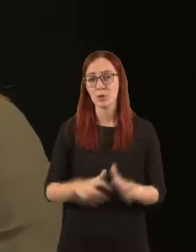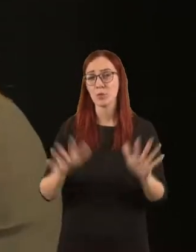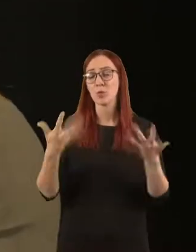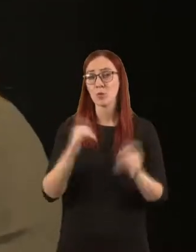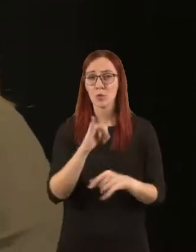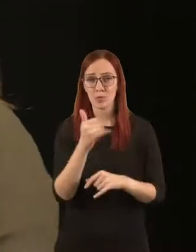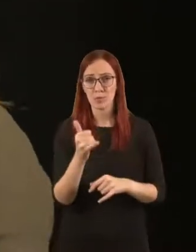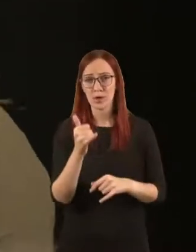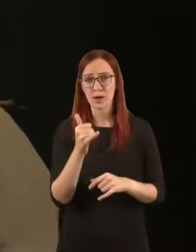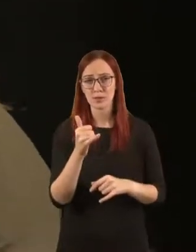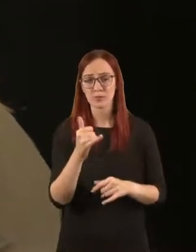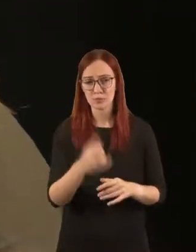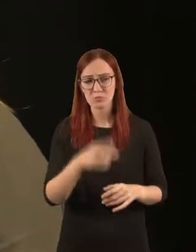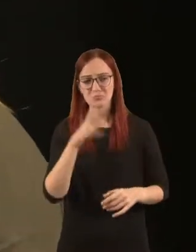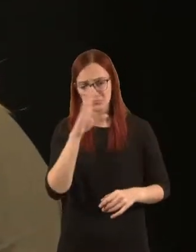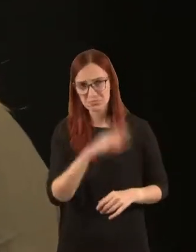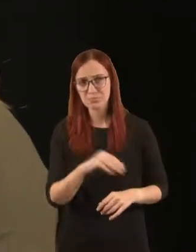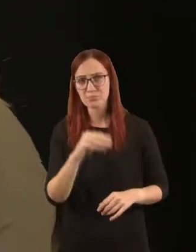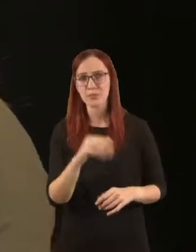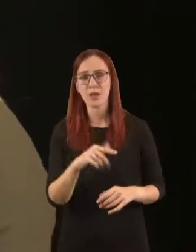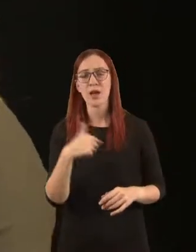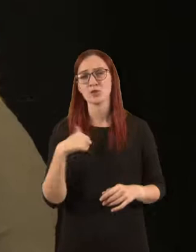center. And